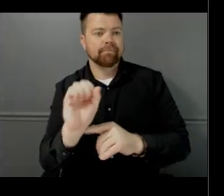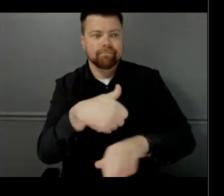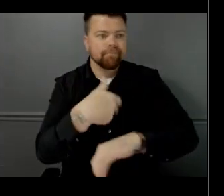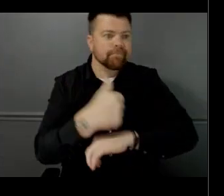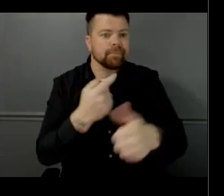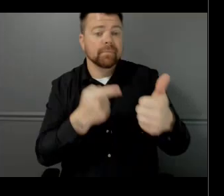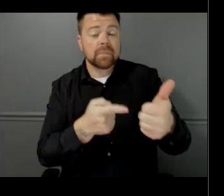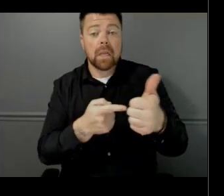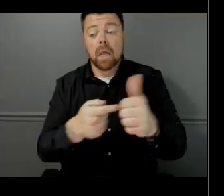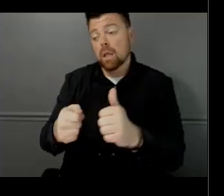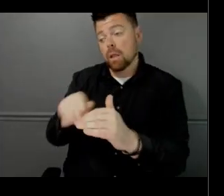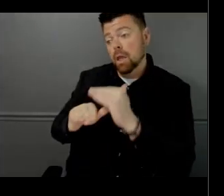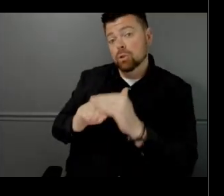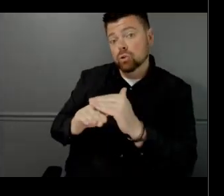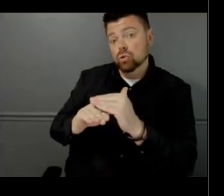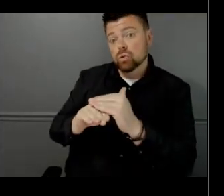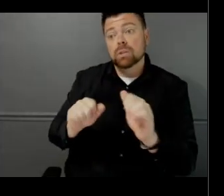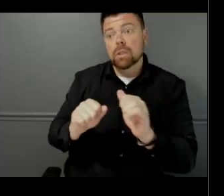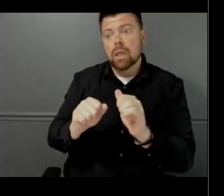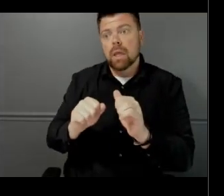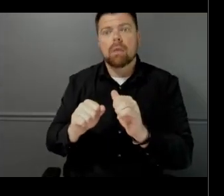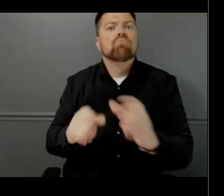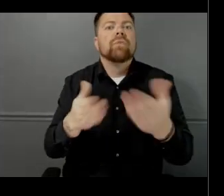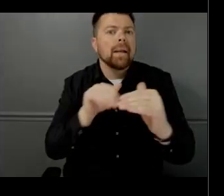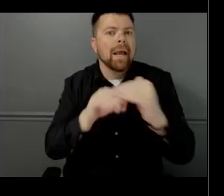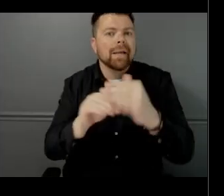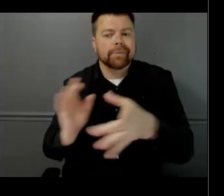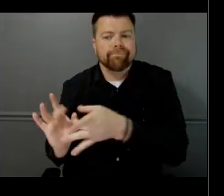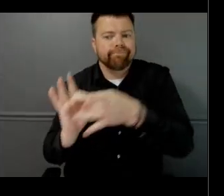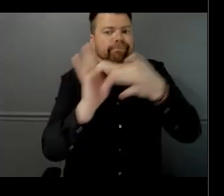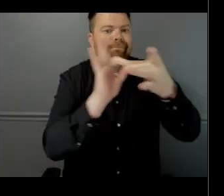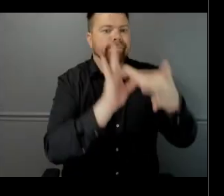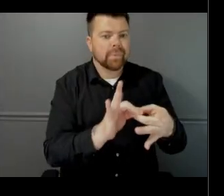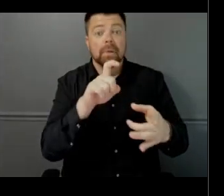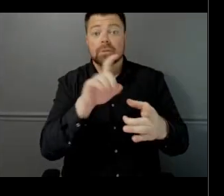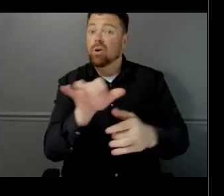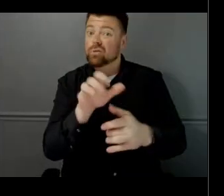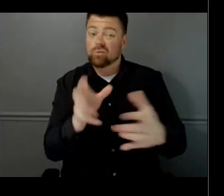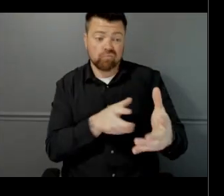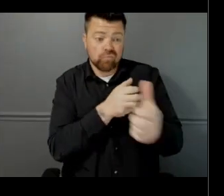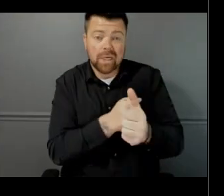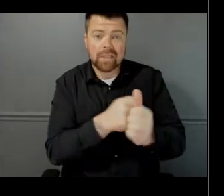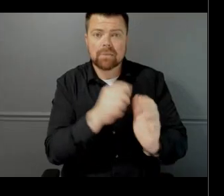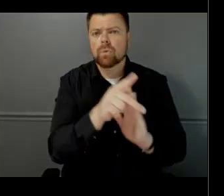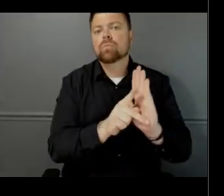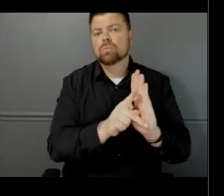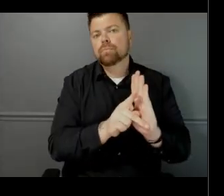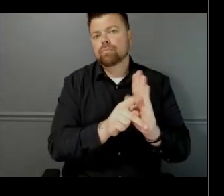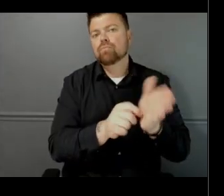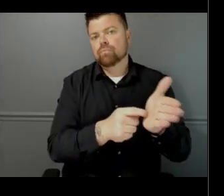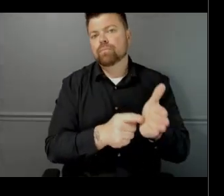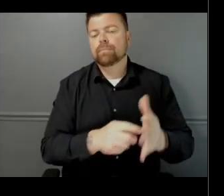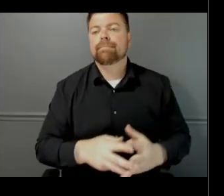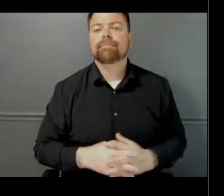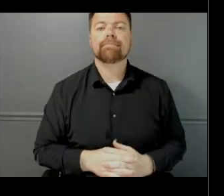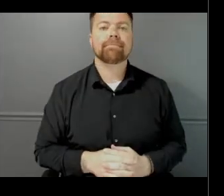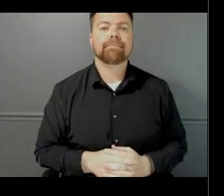entrances may serve must also meet the guidelines requirements.